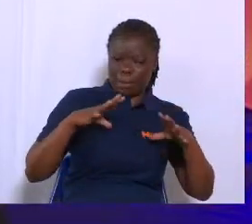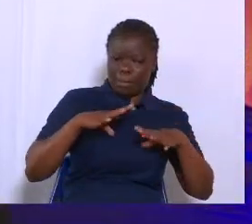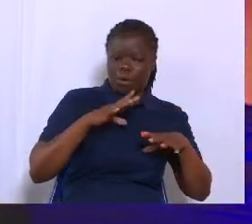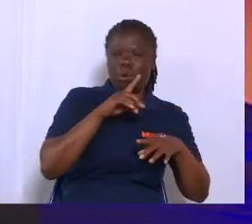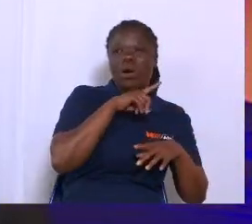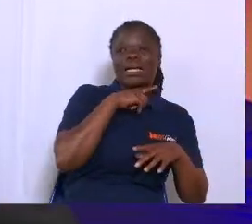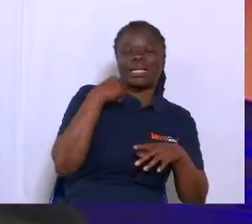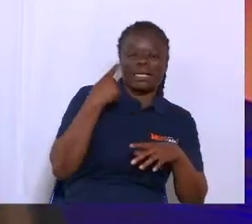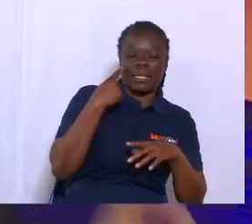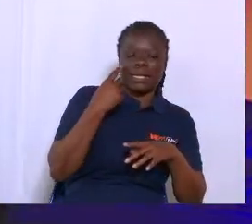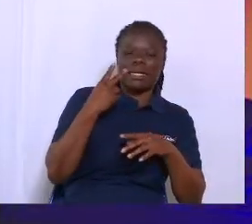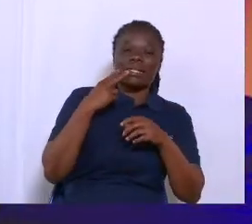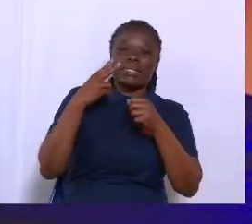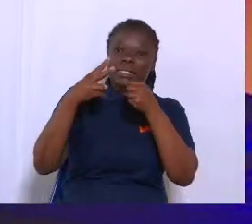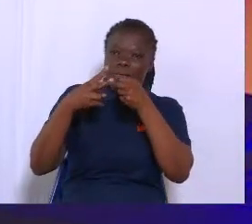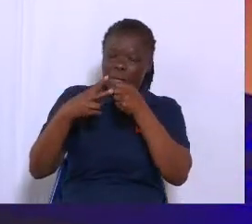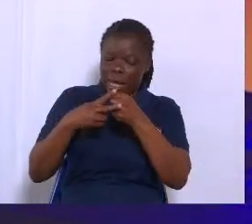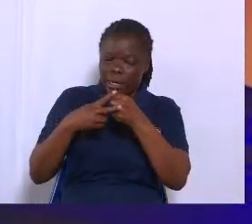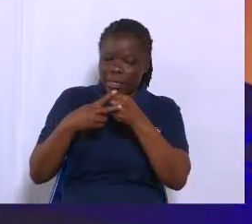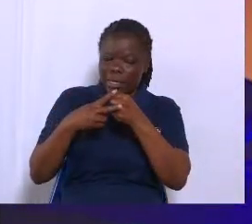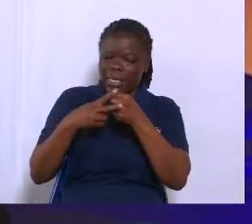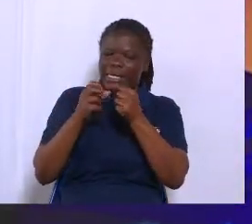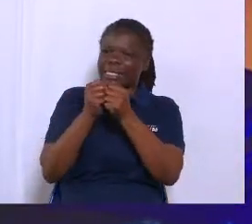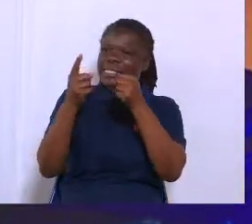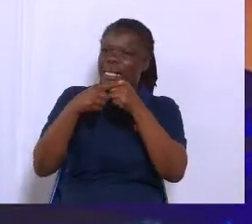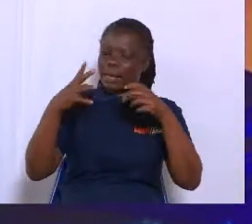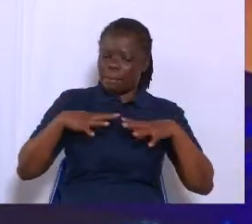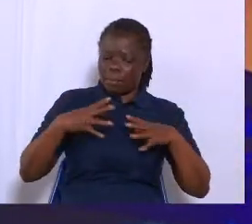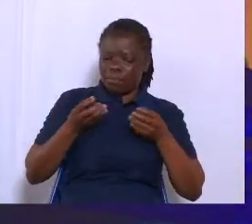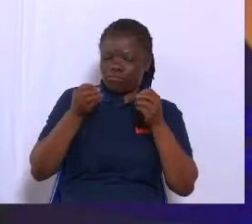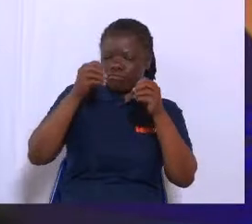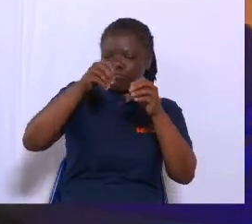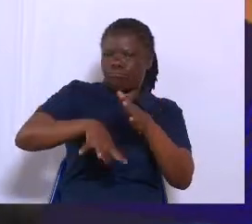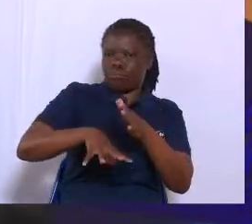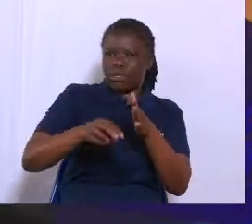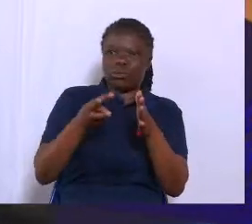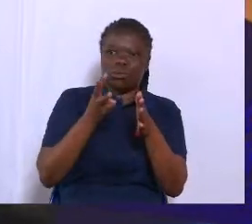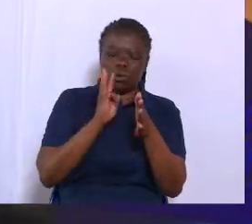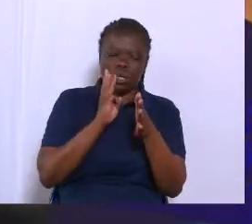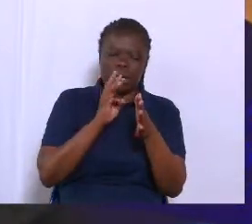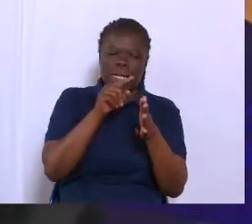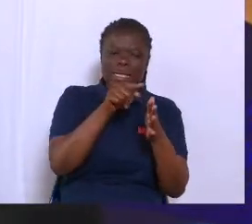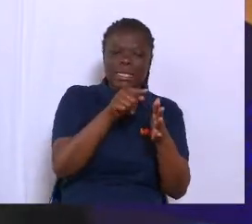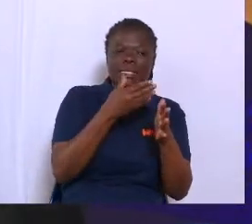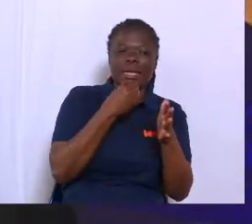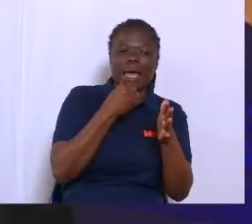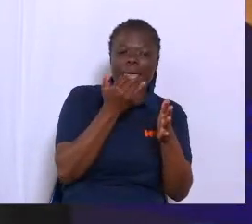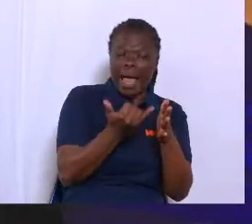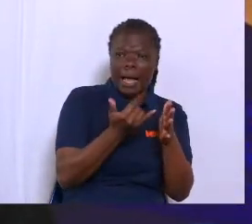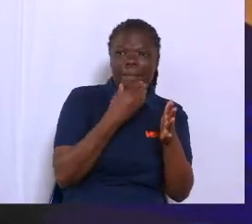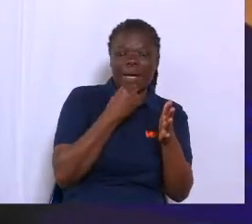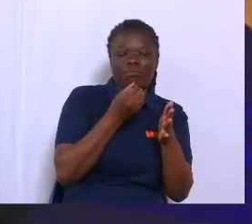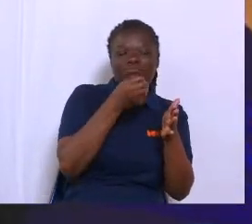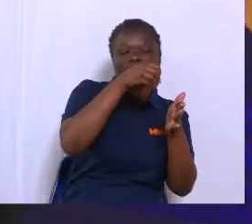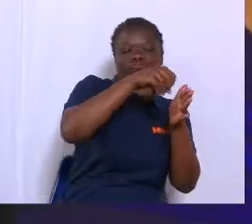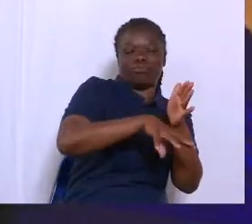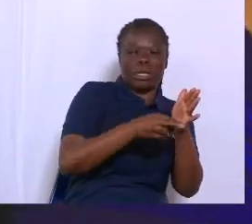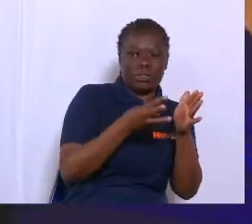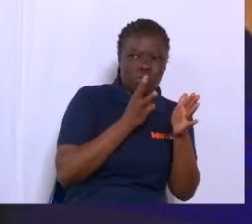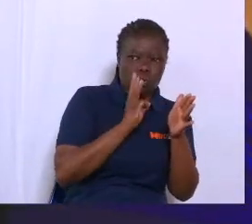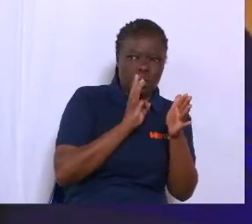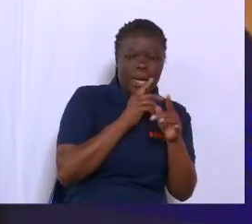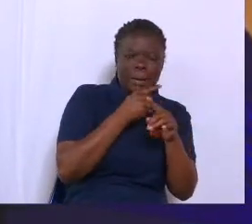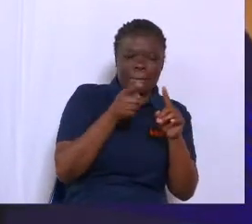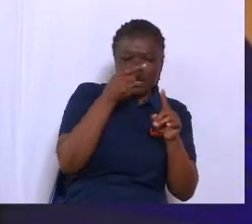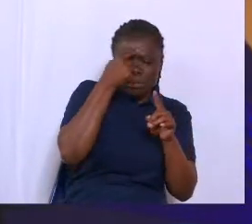716 people were thrown into the water. This young man was thrown into the water. And because